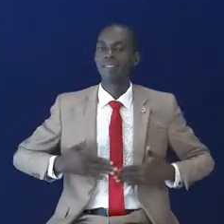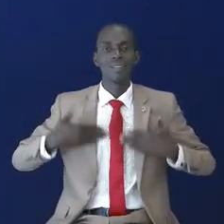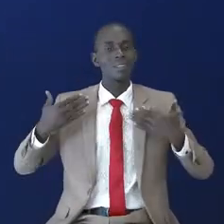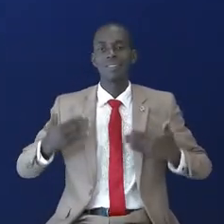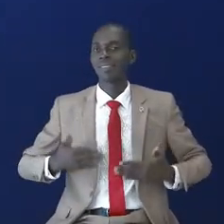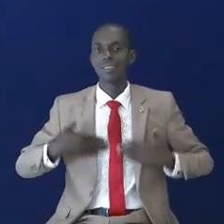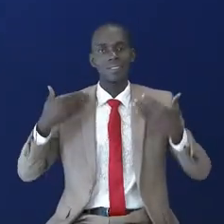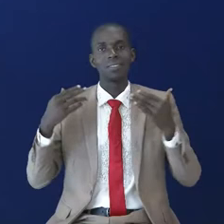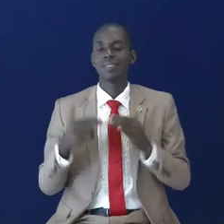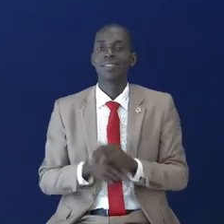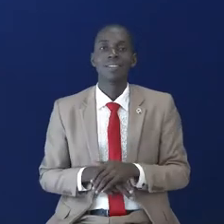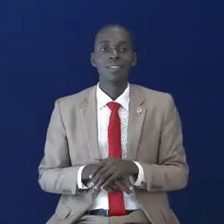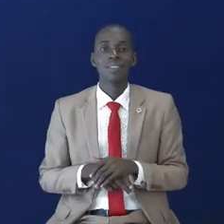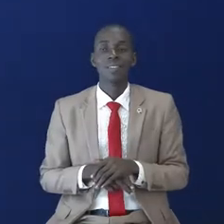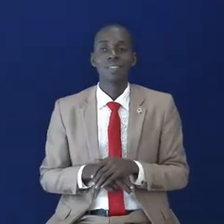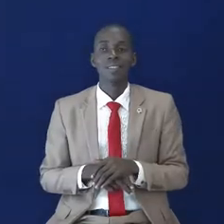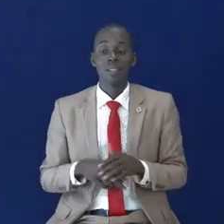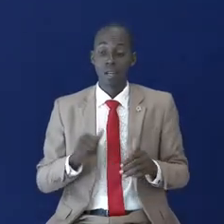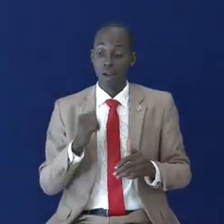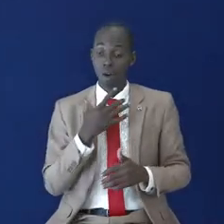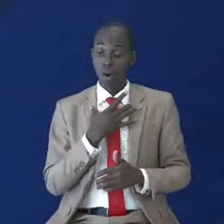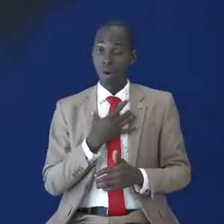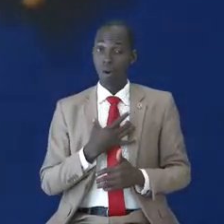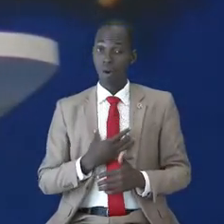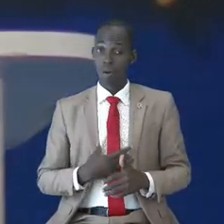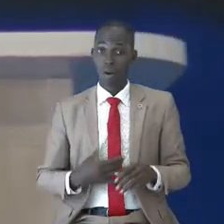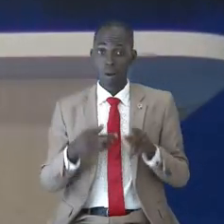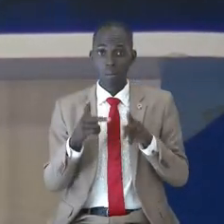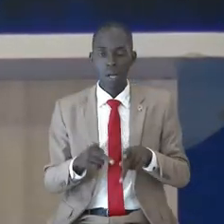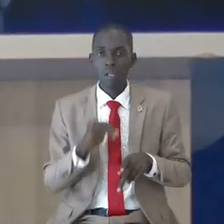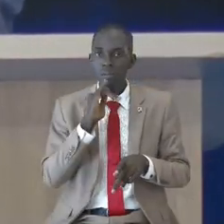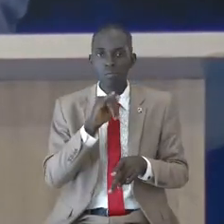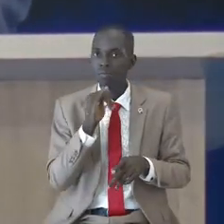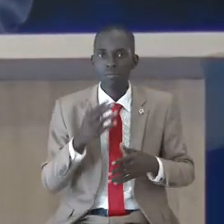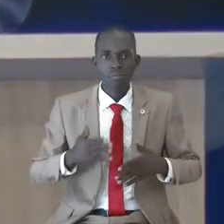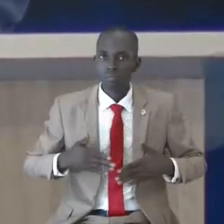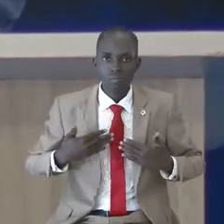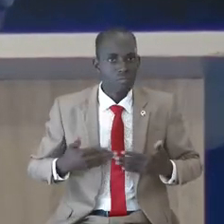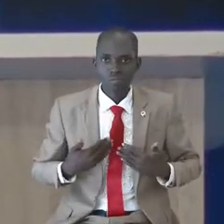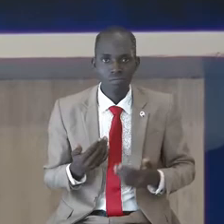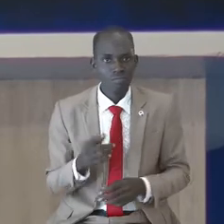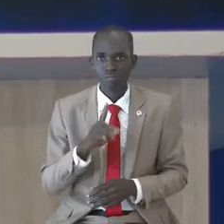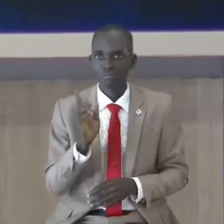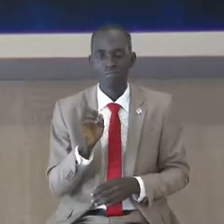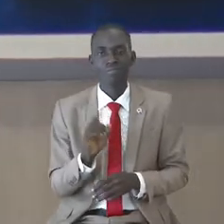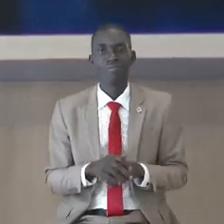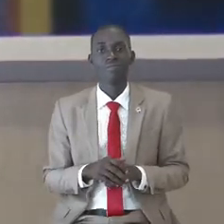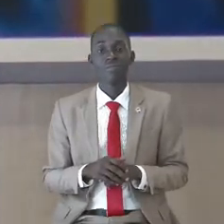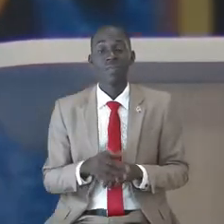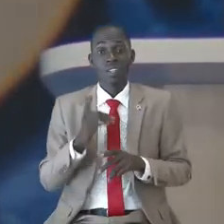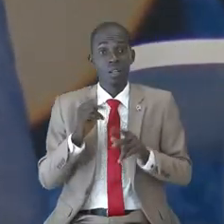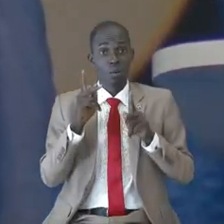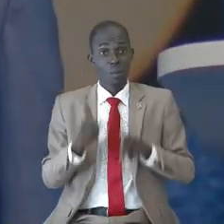gladness. The hungry person is not a happy person generally. The one that